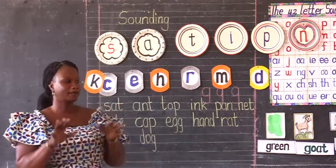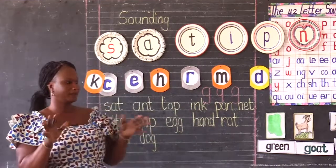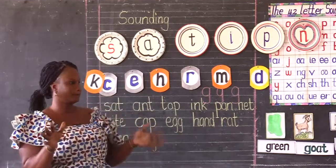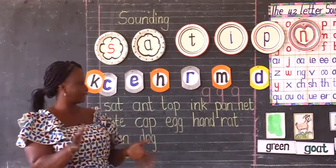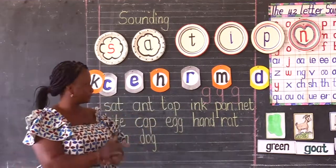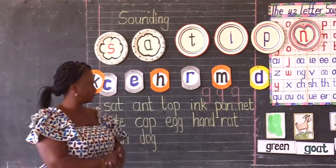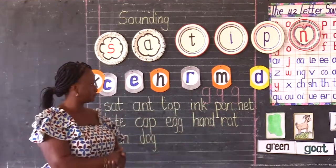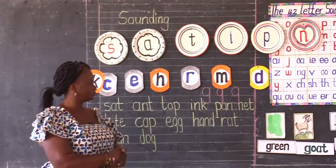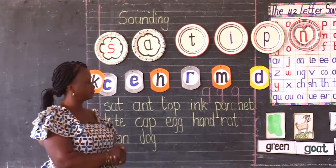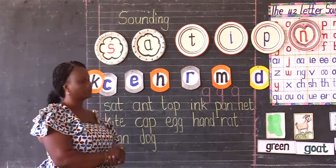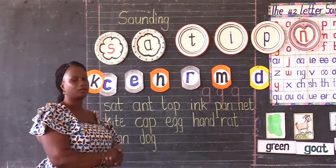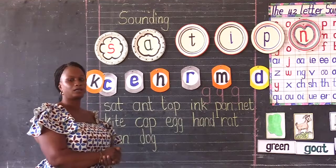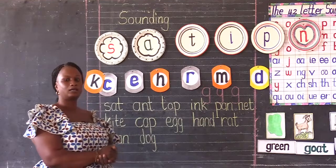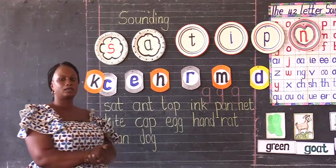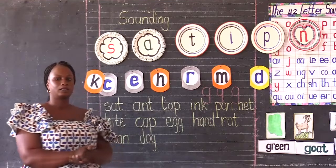Mambara ni mak.